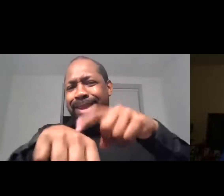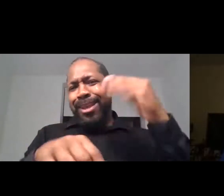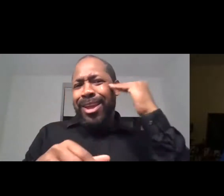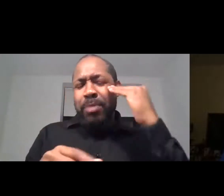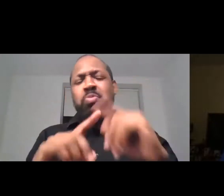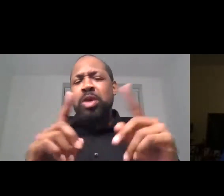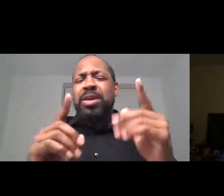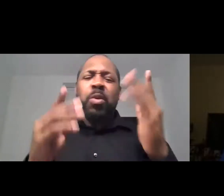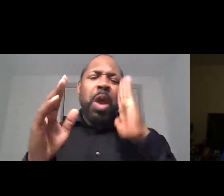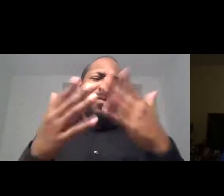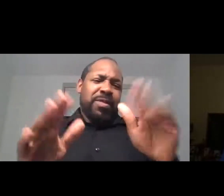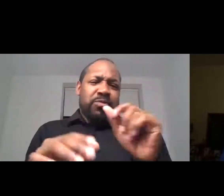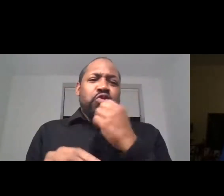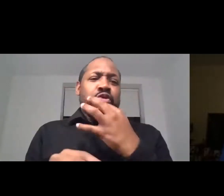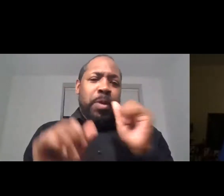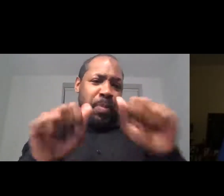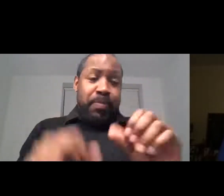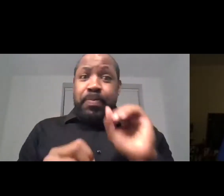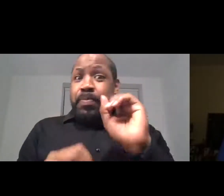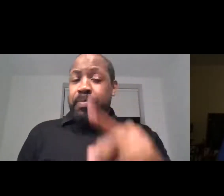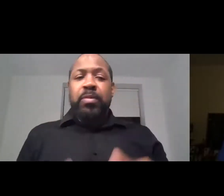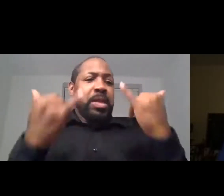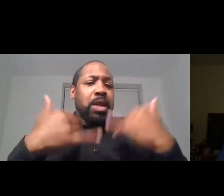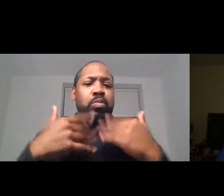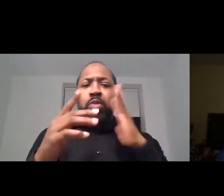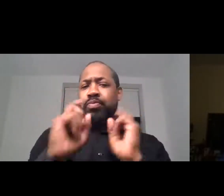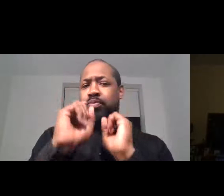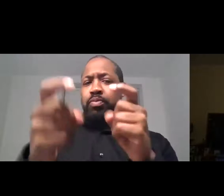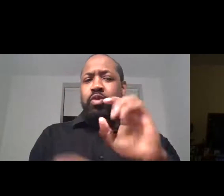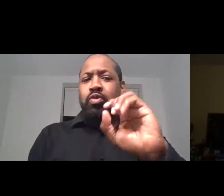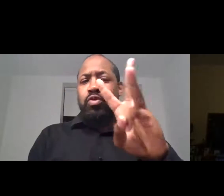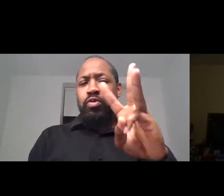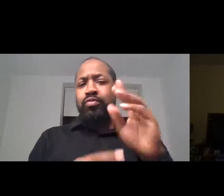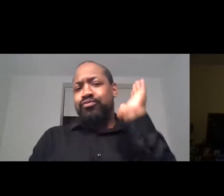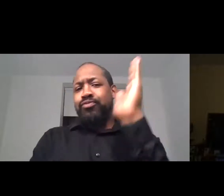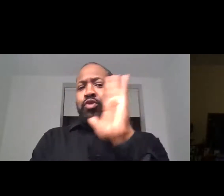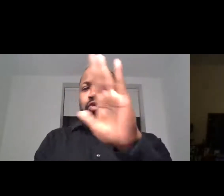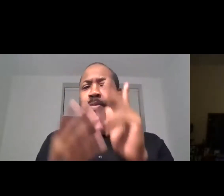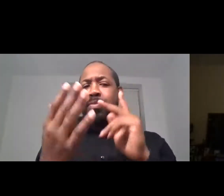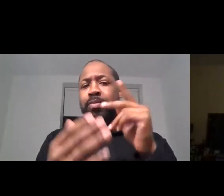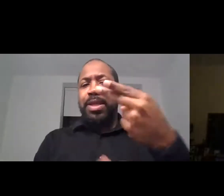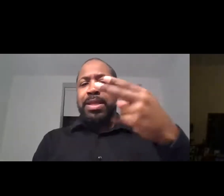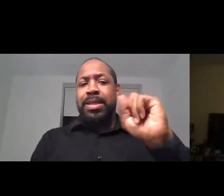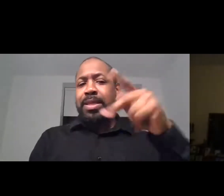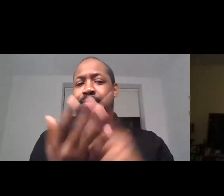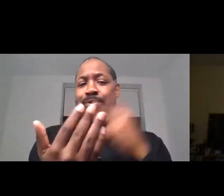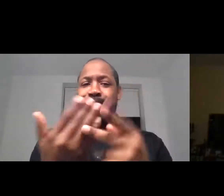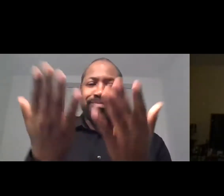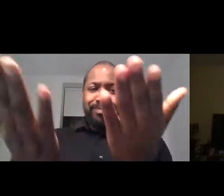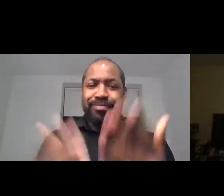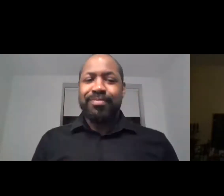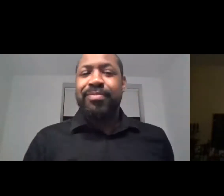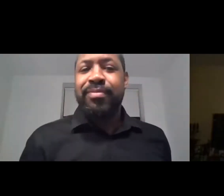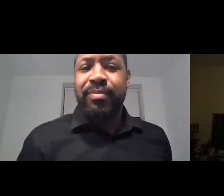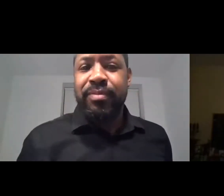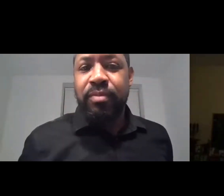but there's so much essential information. We'll try to finish as soon as possible. So I'm going to hand over the floor to Christine West,